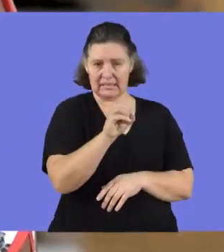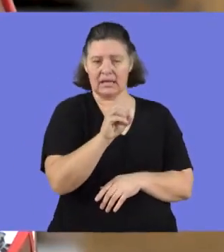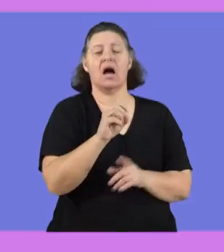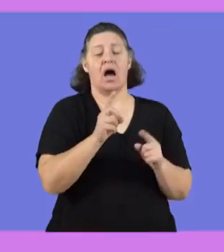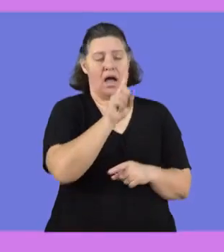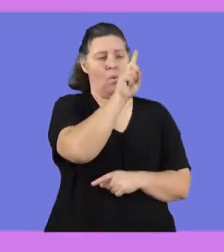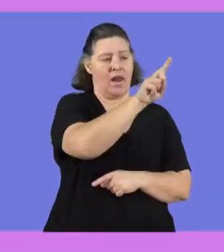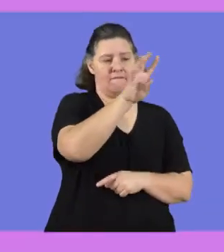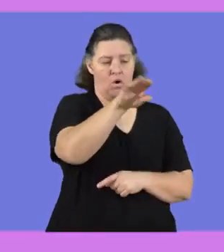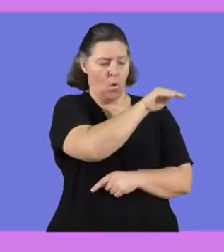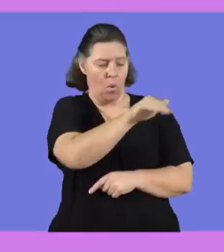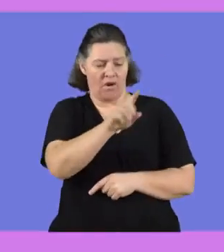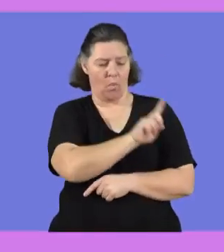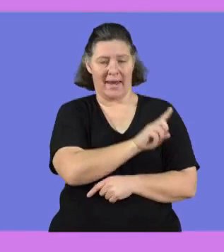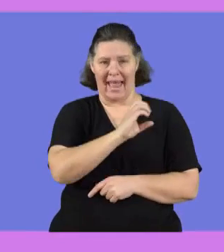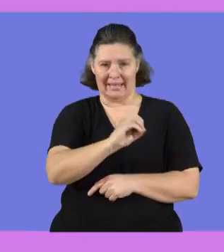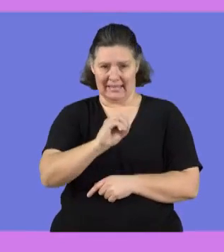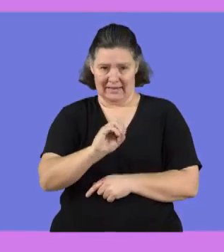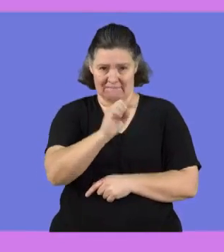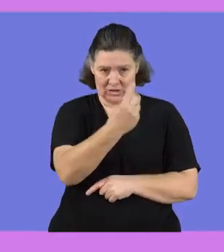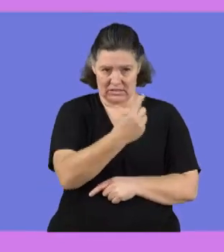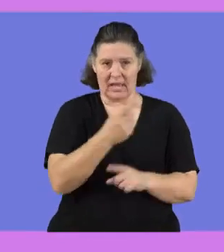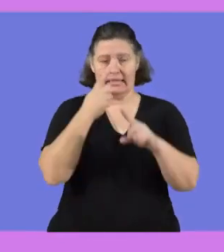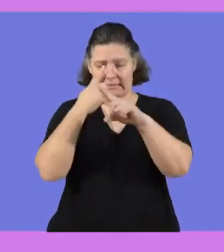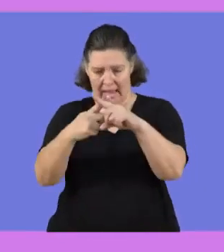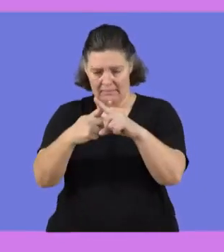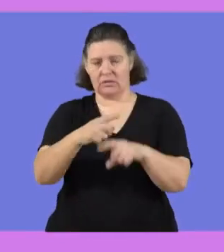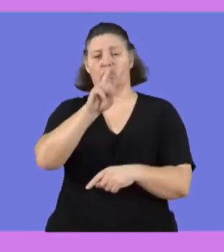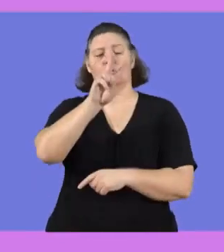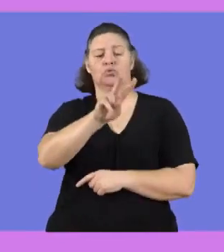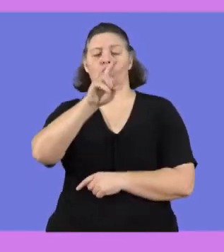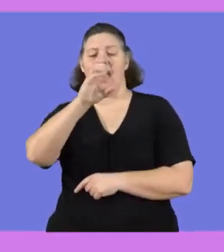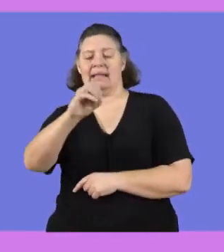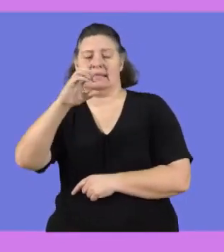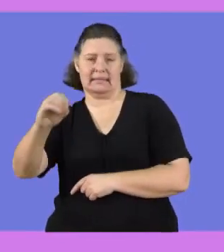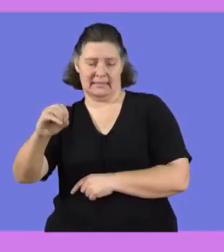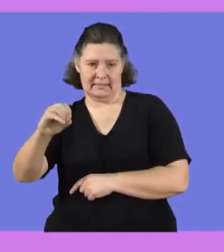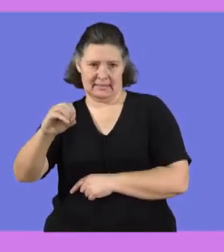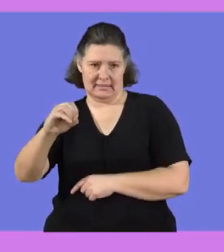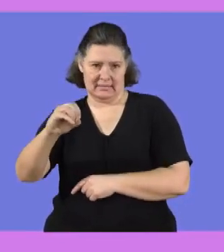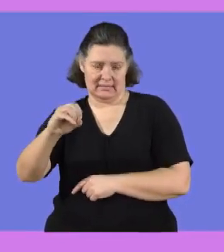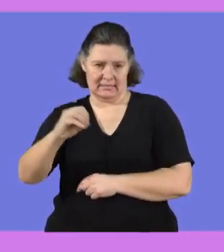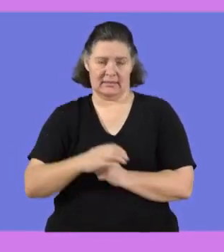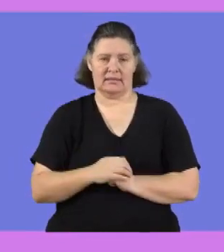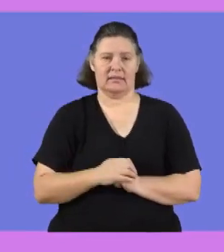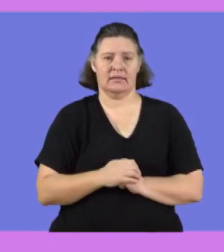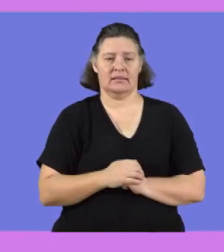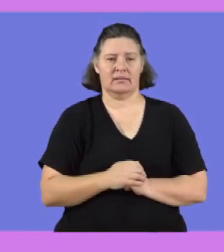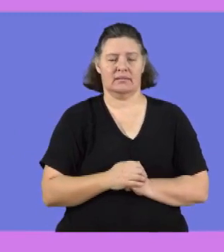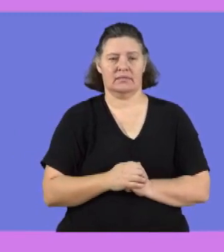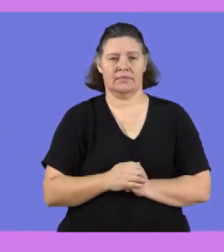rand. What we need to do is to express 14 as a fraction first. So it will be